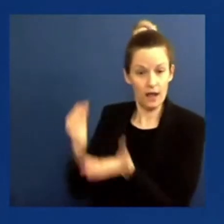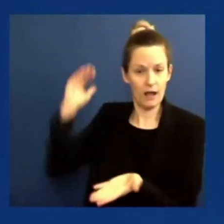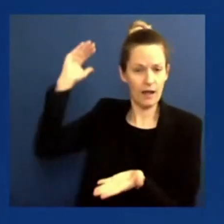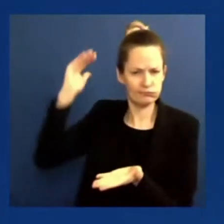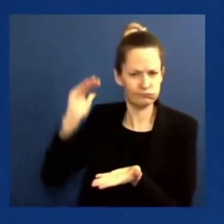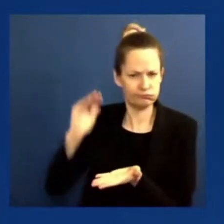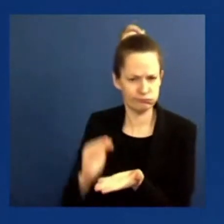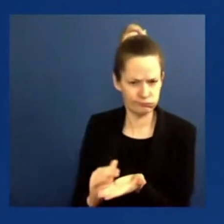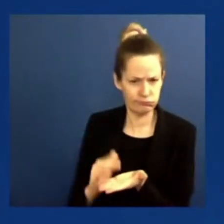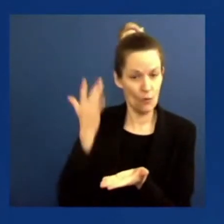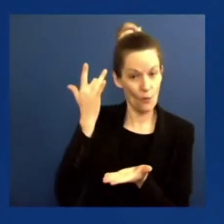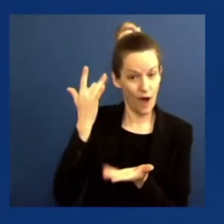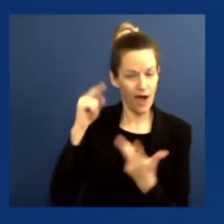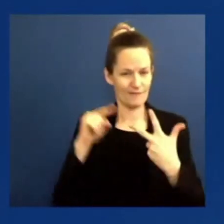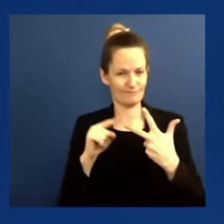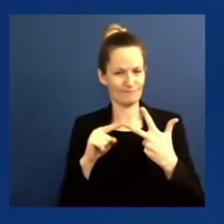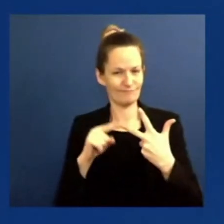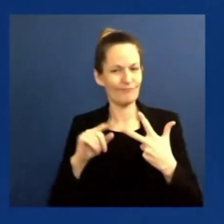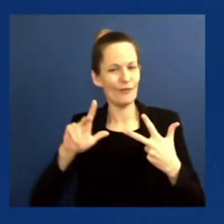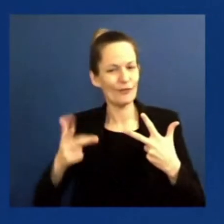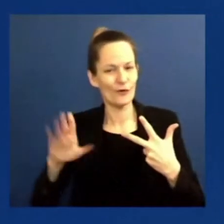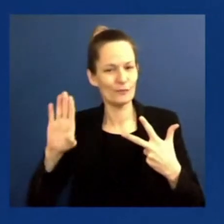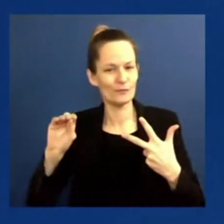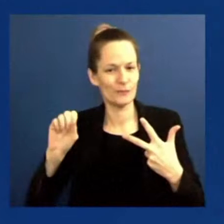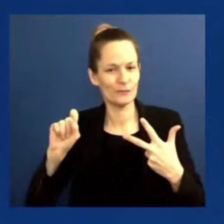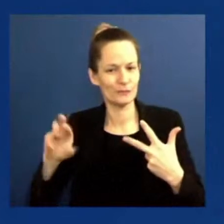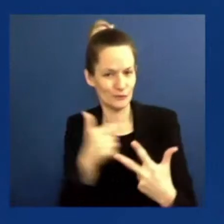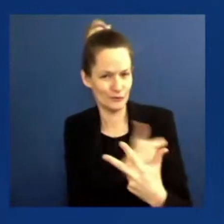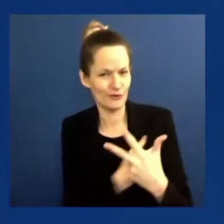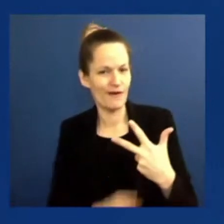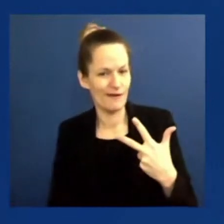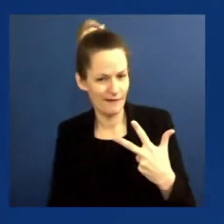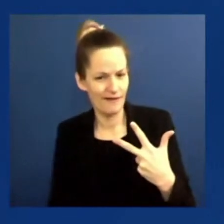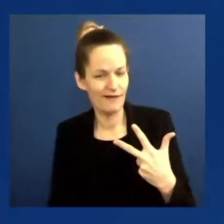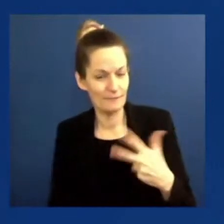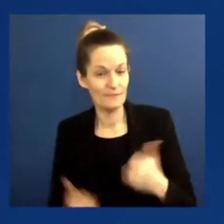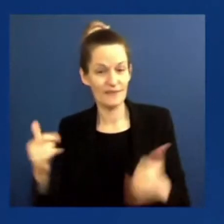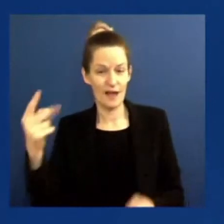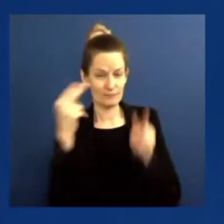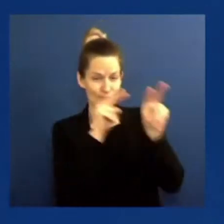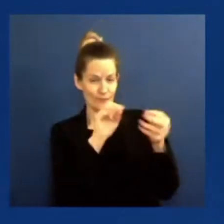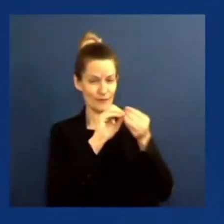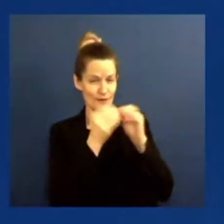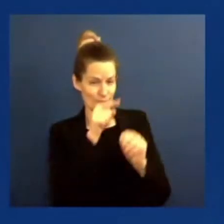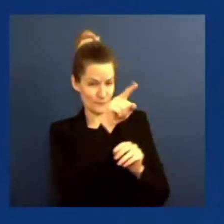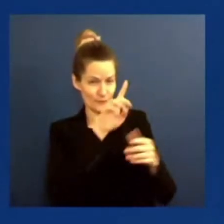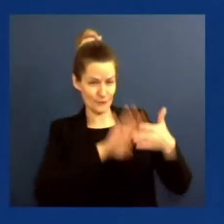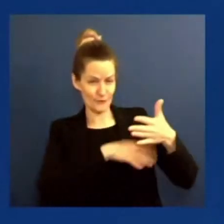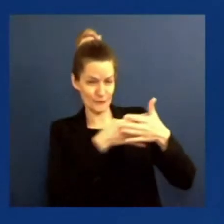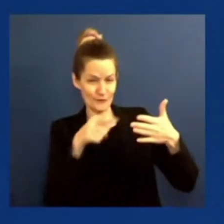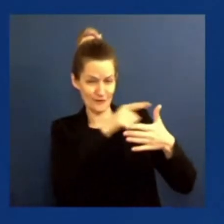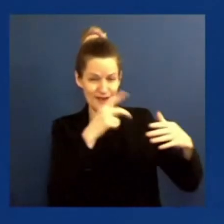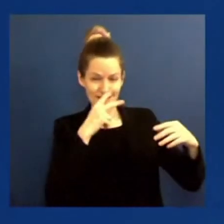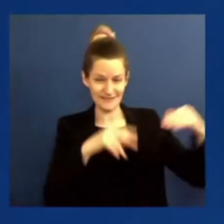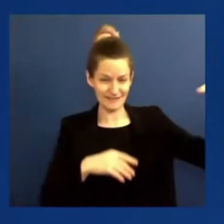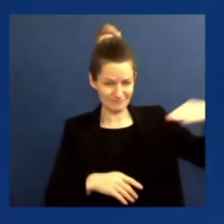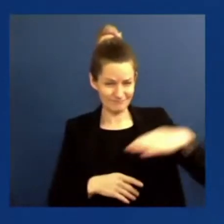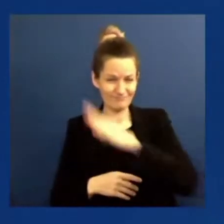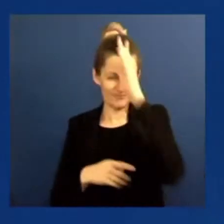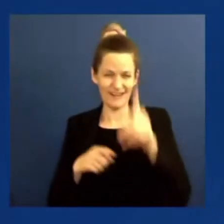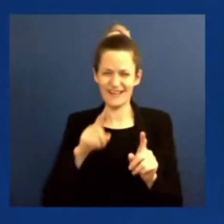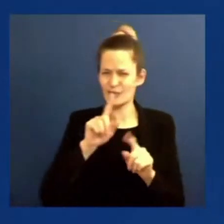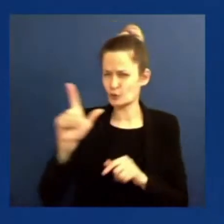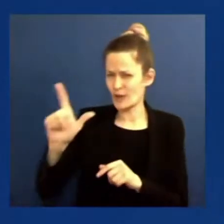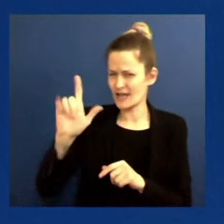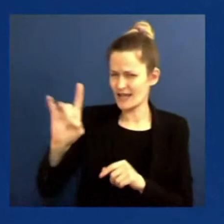The graph on this slide displays data from 28 jurisdictions, representing over 2/3 of the US population.